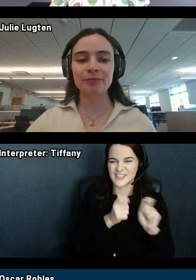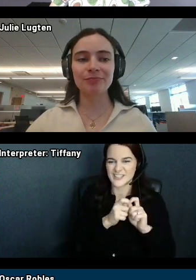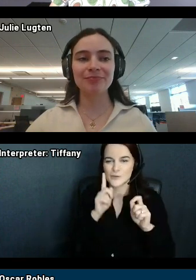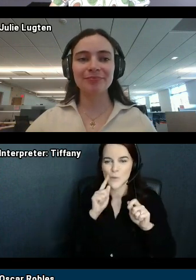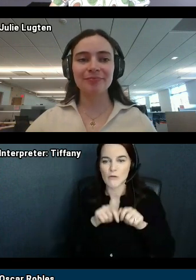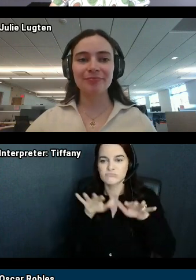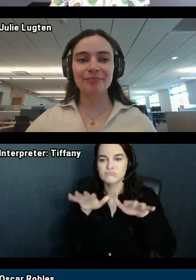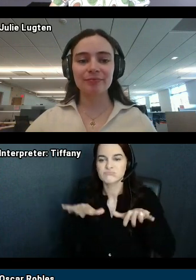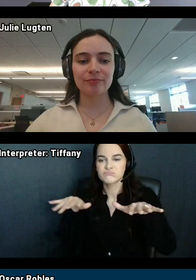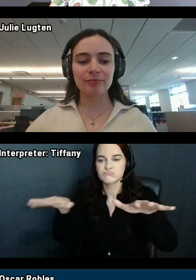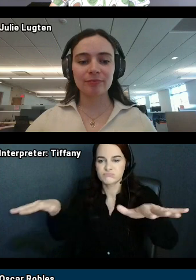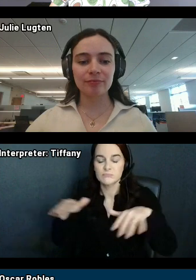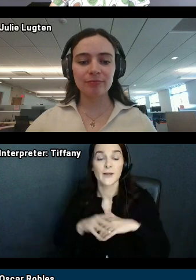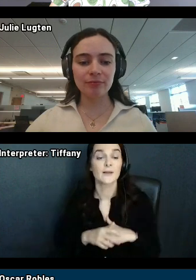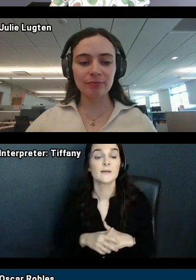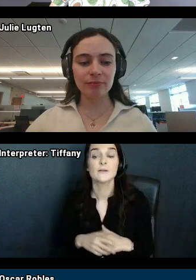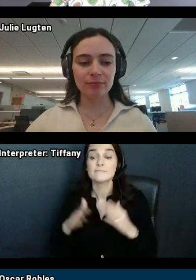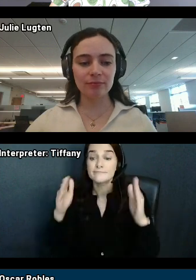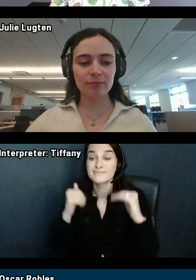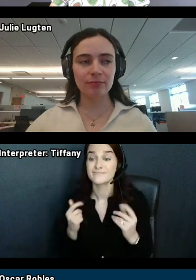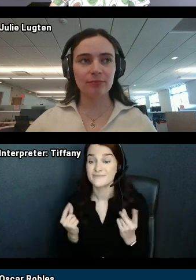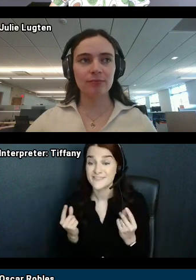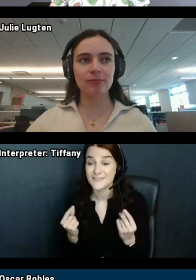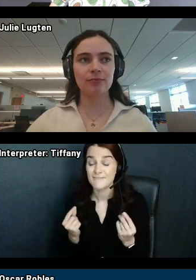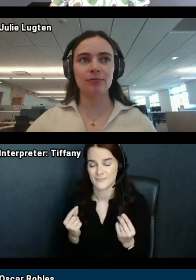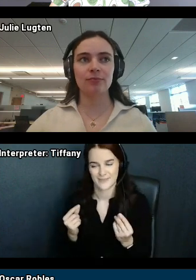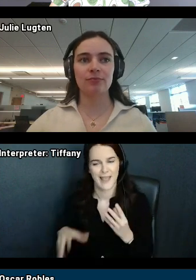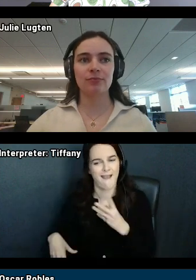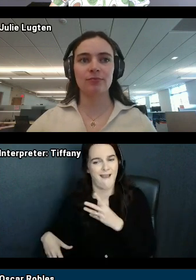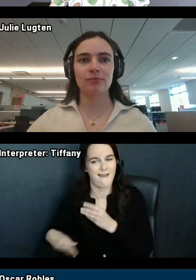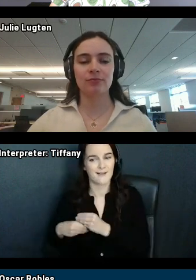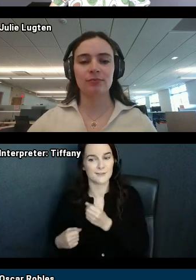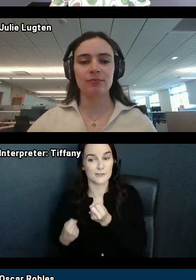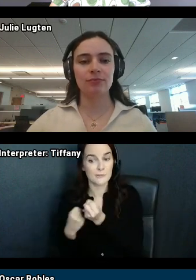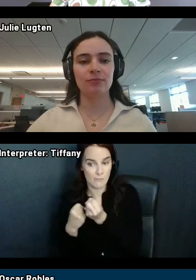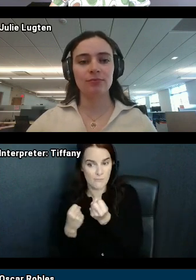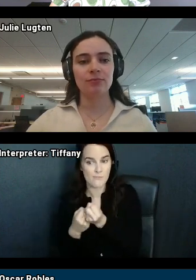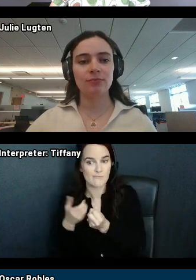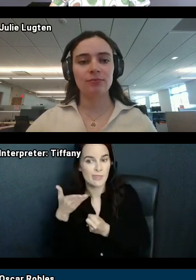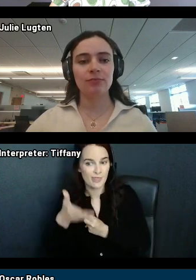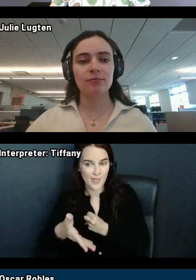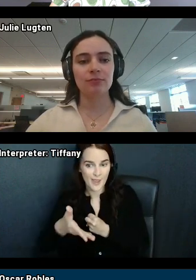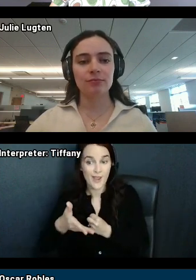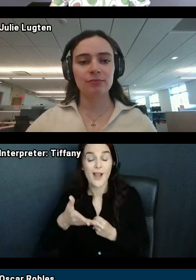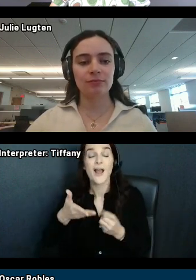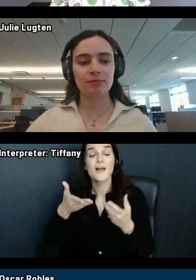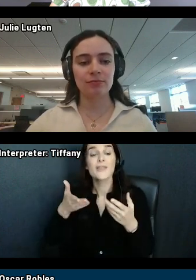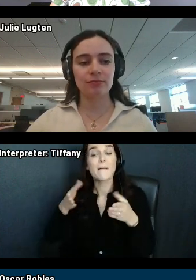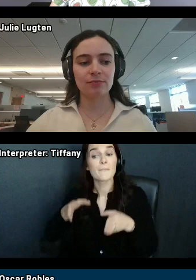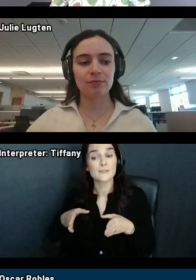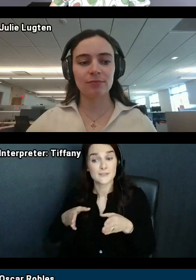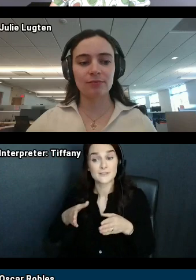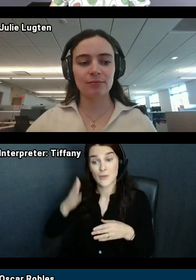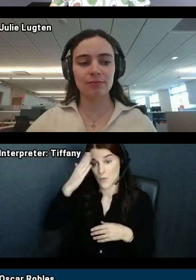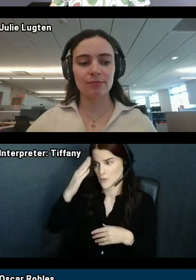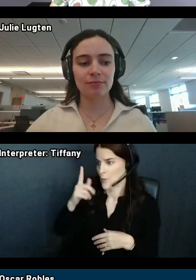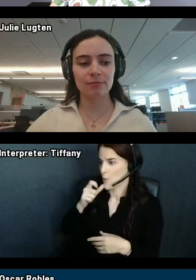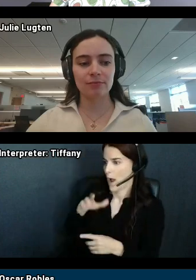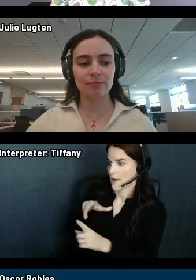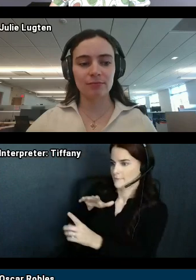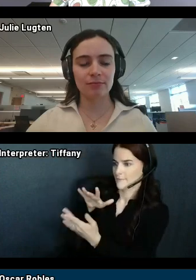provide additional support by making sure your users know to whom they should bring their questions. That's definitely a big